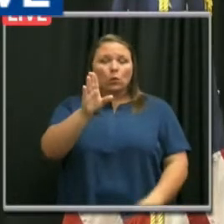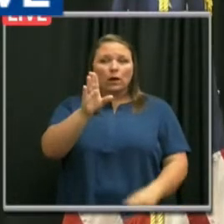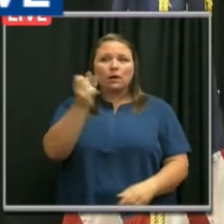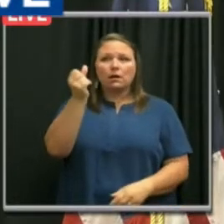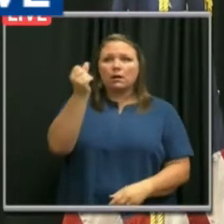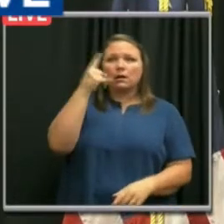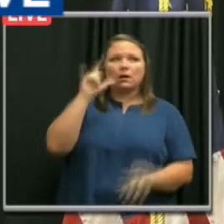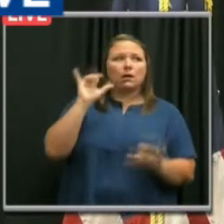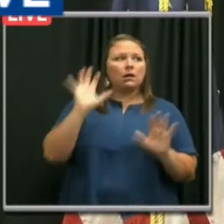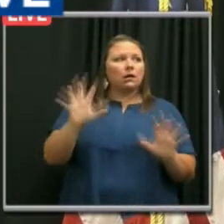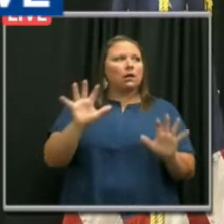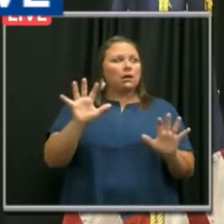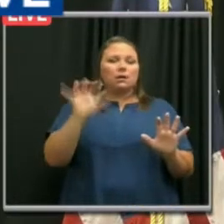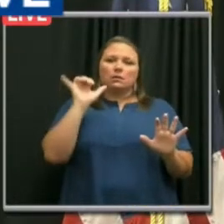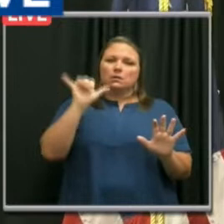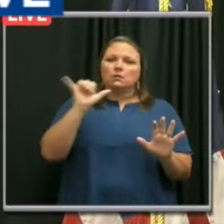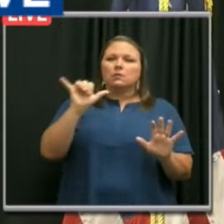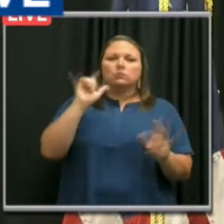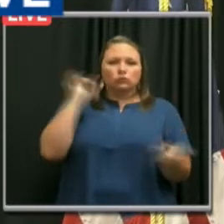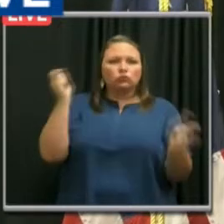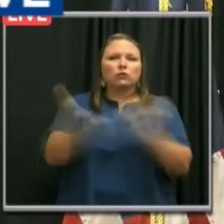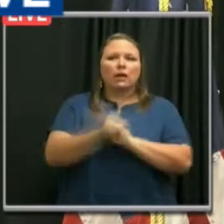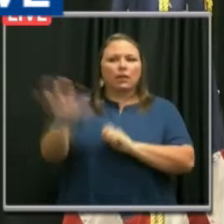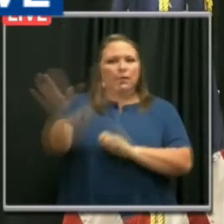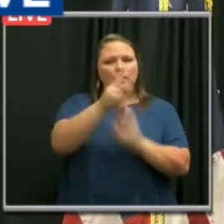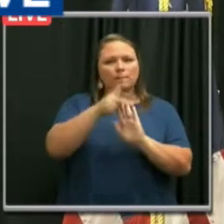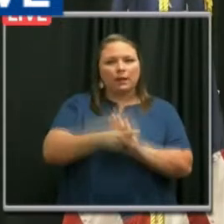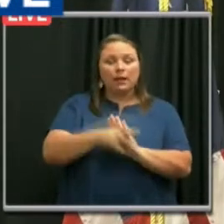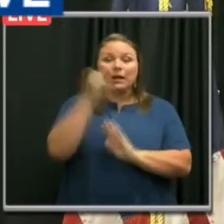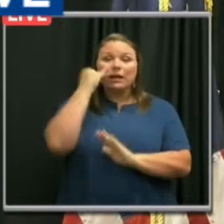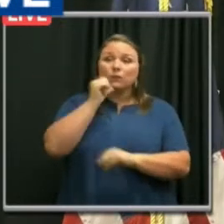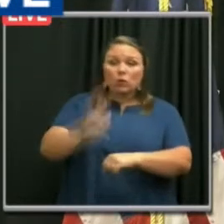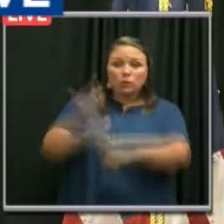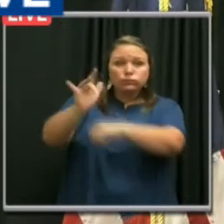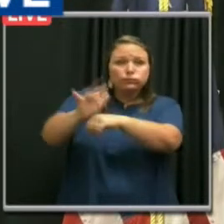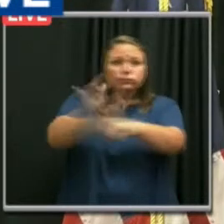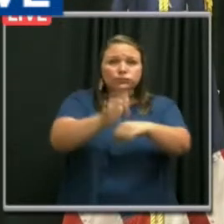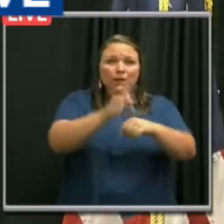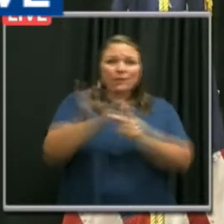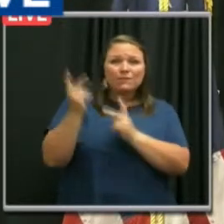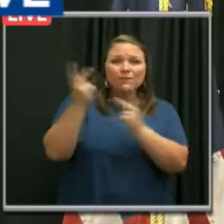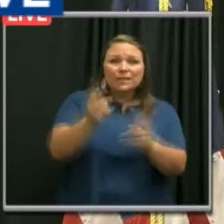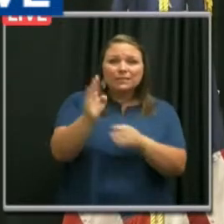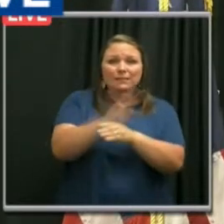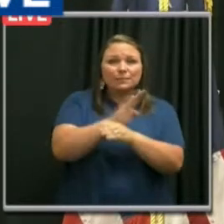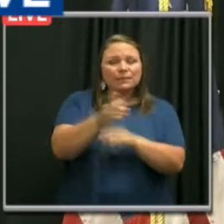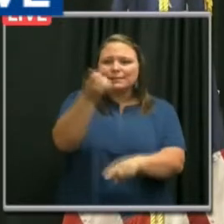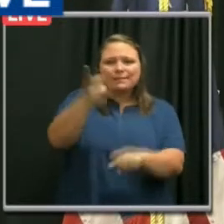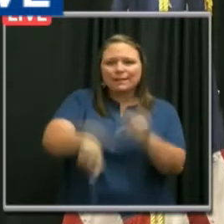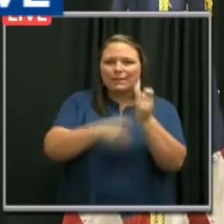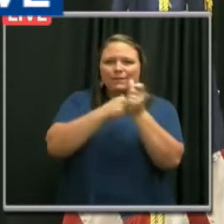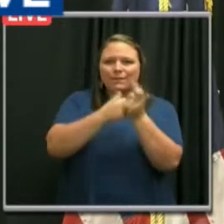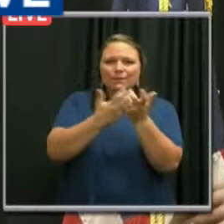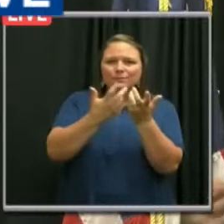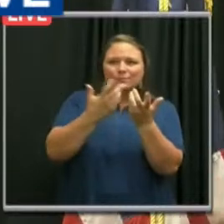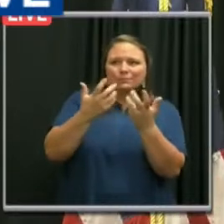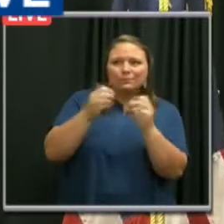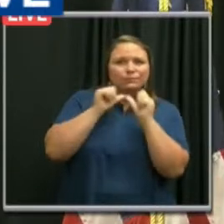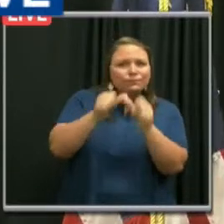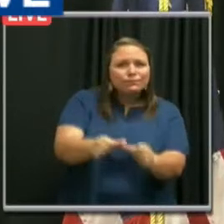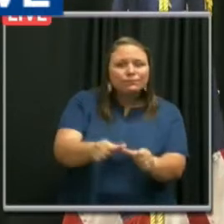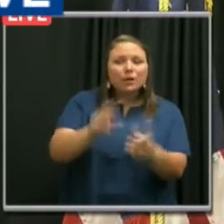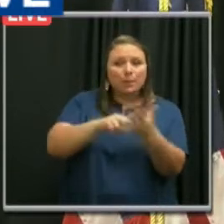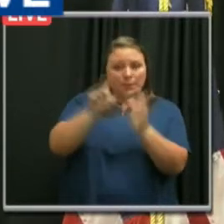the business will have their employees wearing a mask. If we don't patronize those businesses, they will have no choice but to comply. So I'm just saying that from